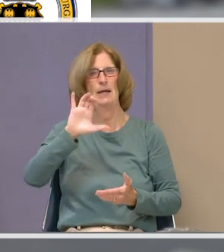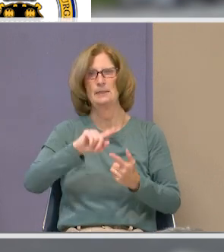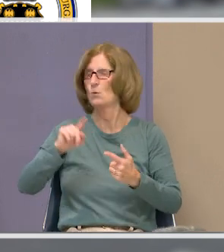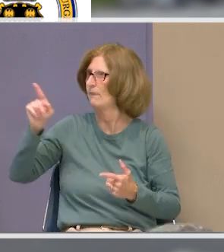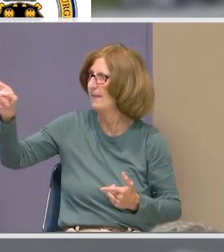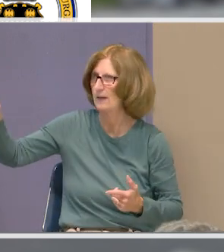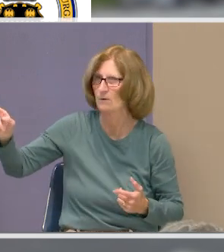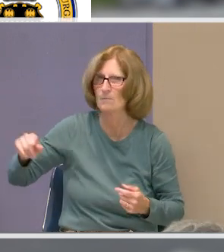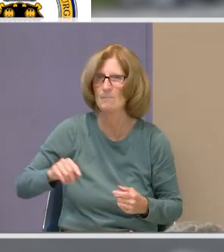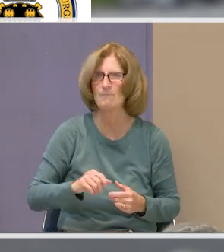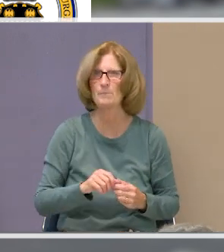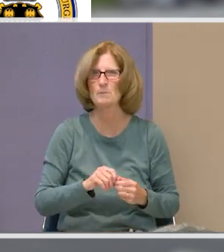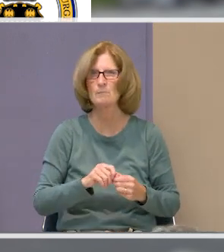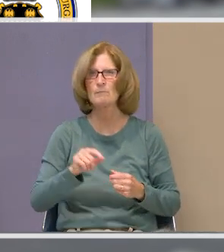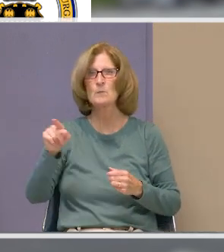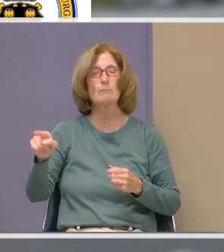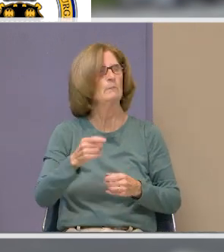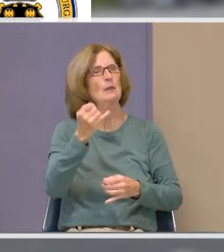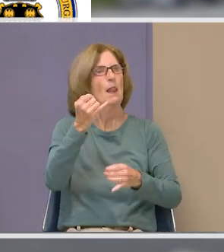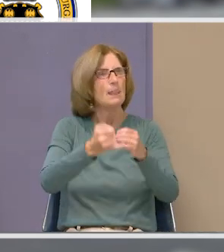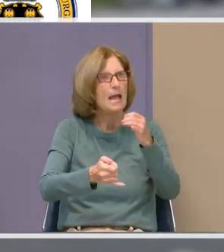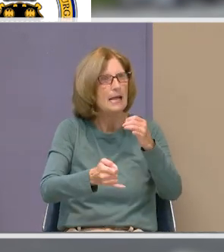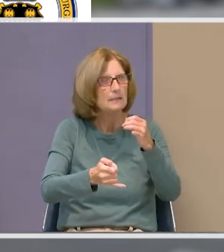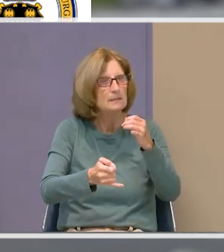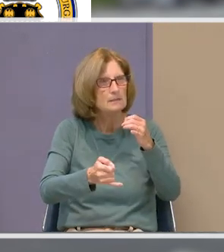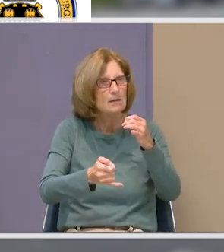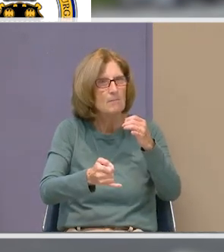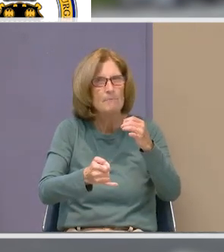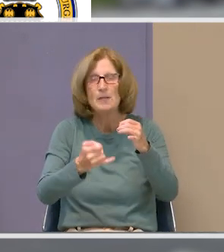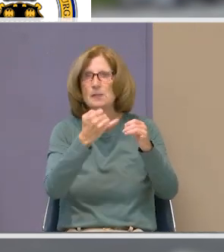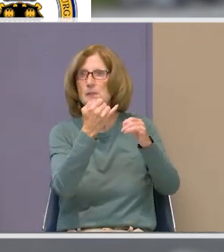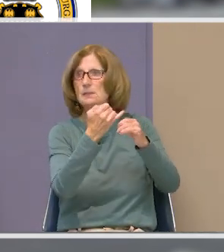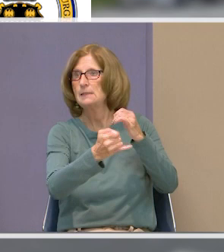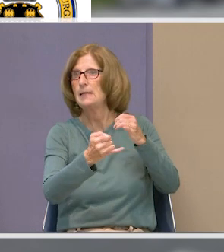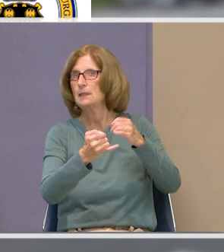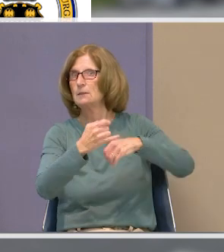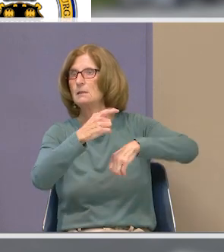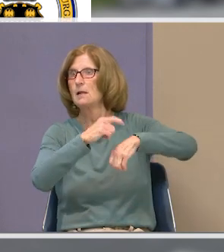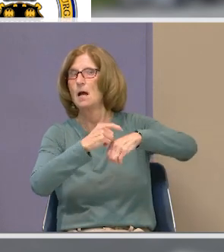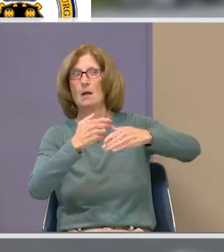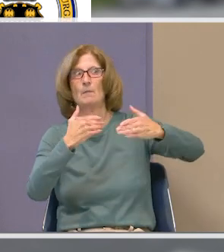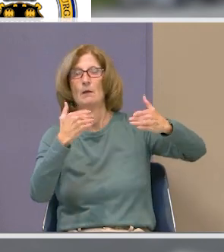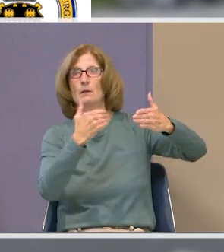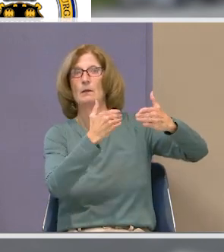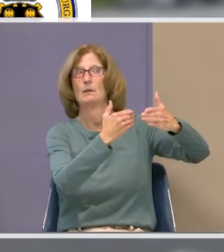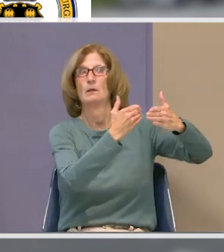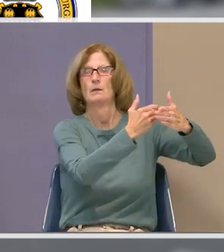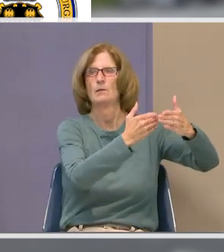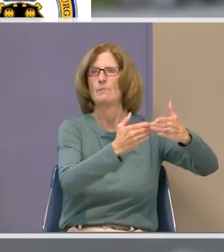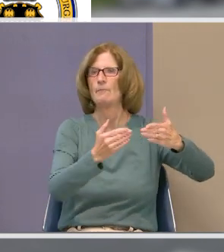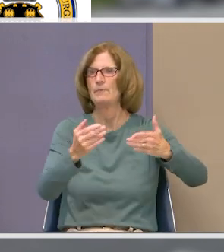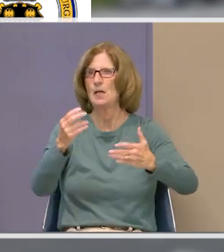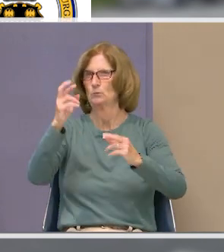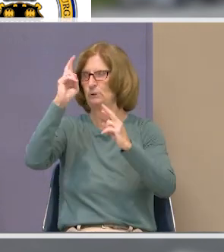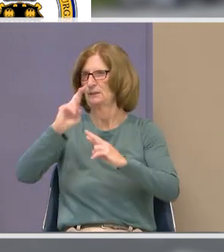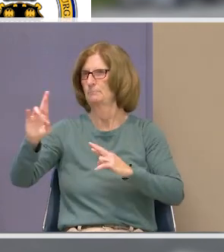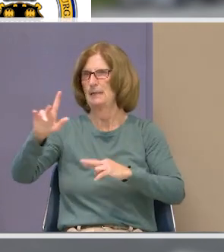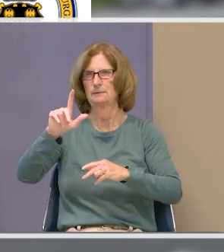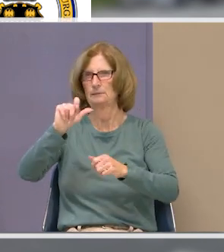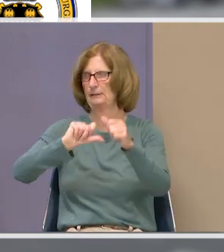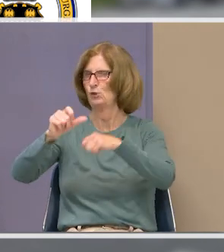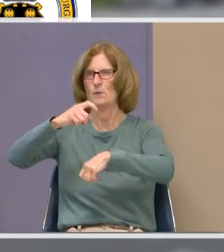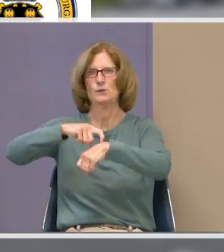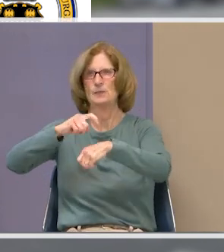end. And then lastly, most importantly, with that Steelers game deadline, respecting each other's time, speaking one at a